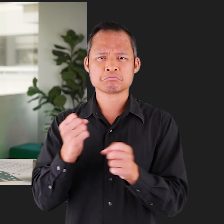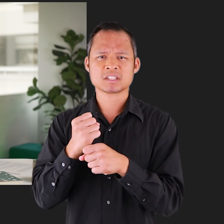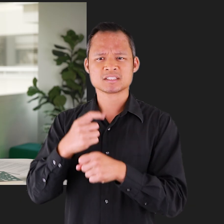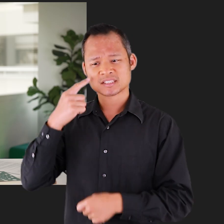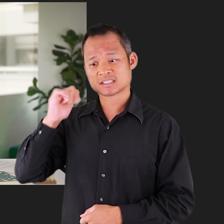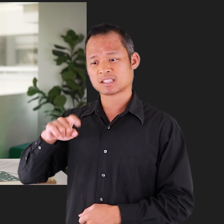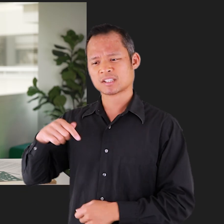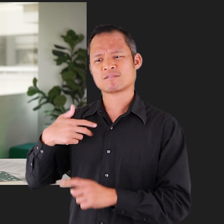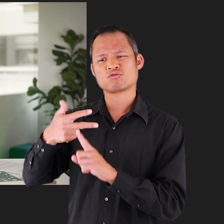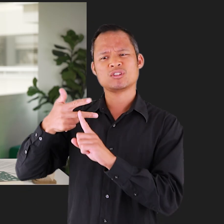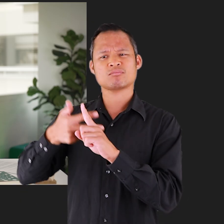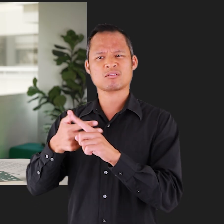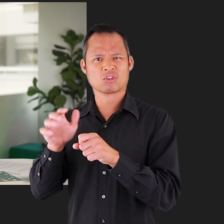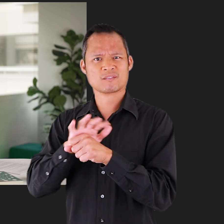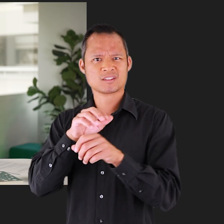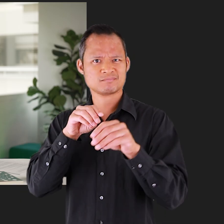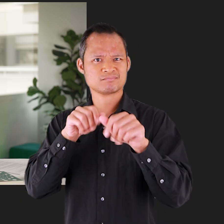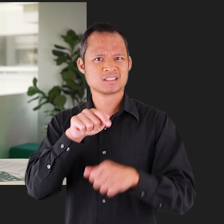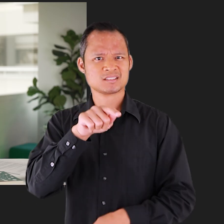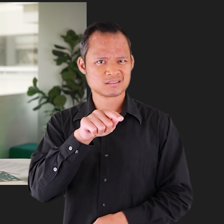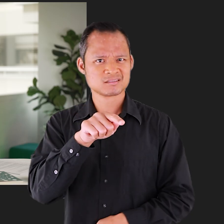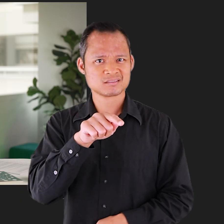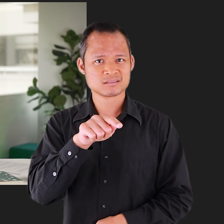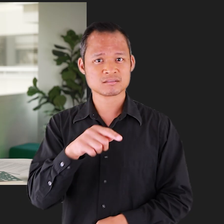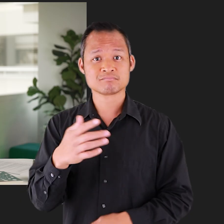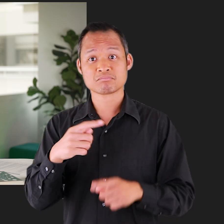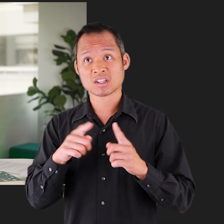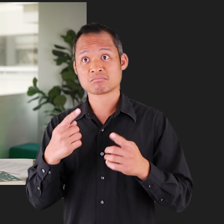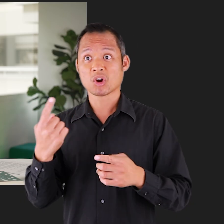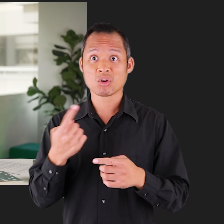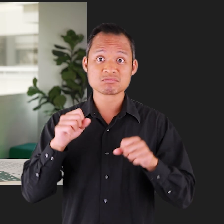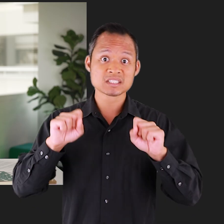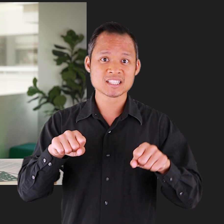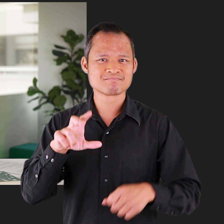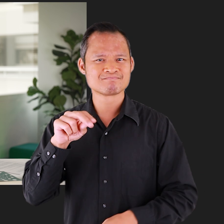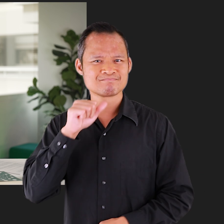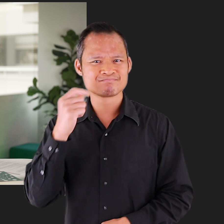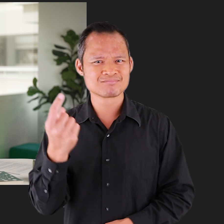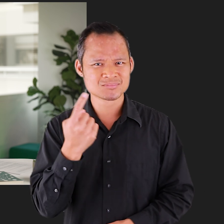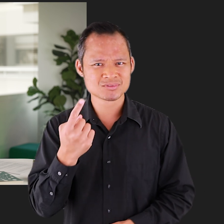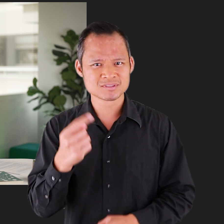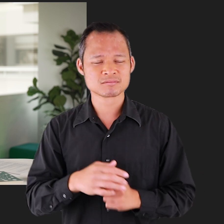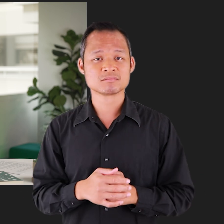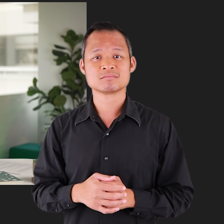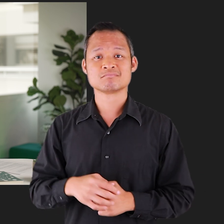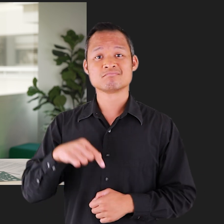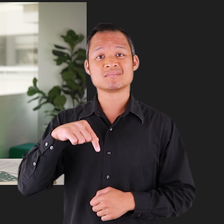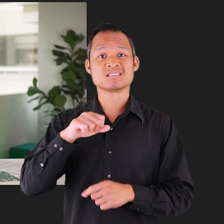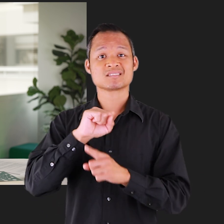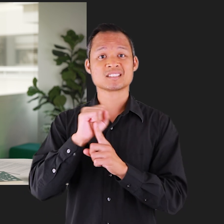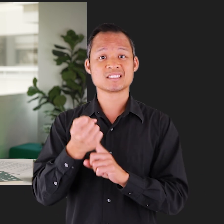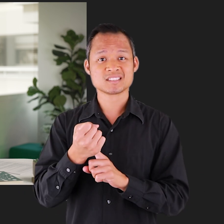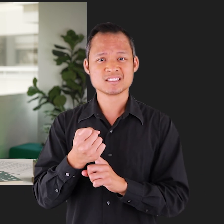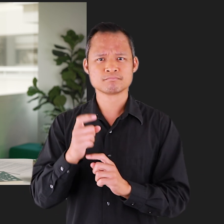high, it makes sense to ensure you have at least 3 months of expenses covered. However, that may not always be possible. That is